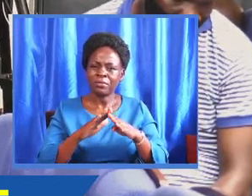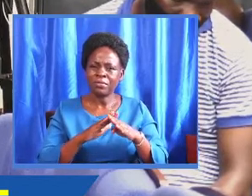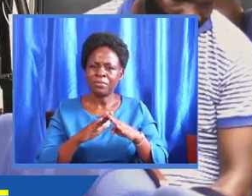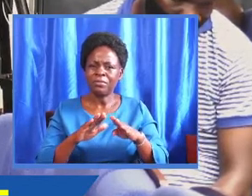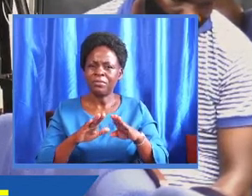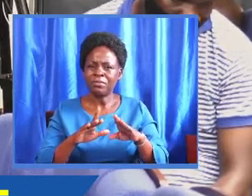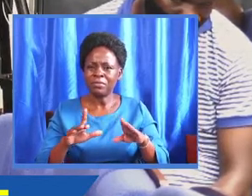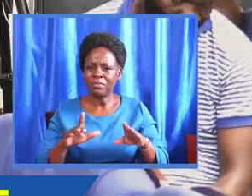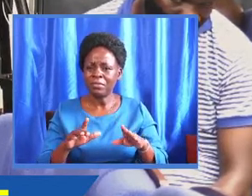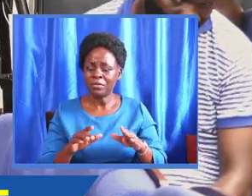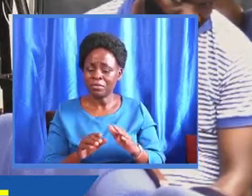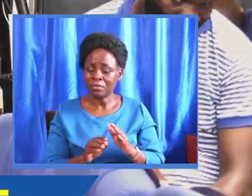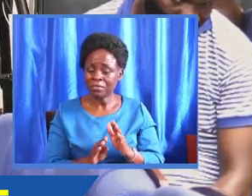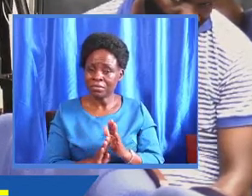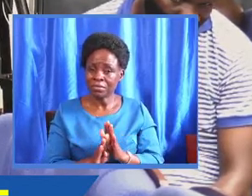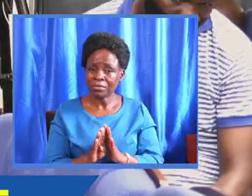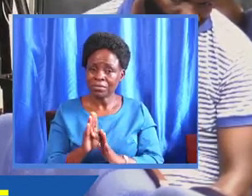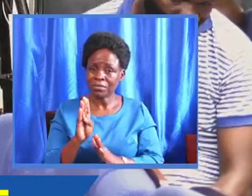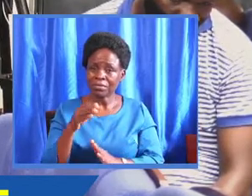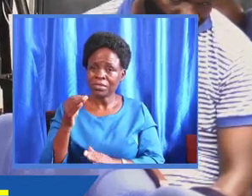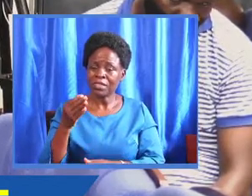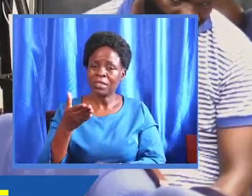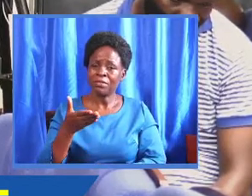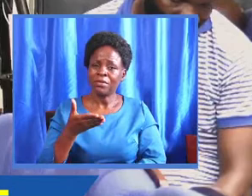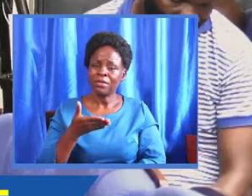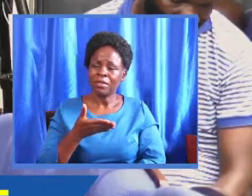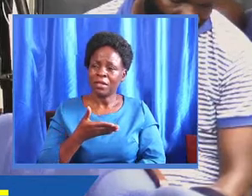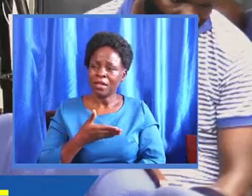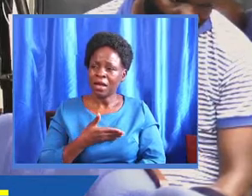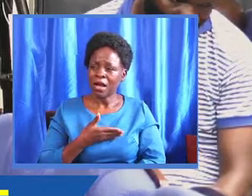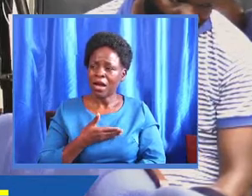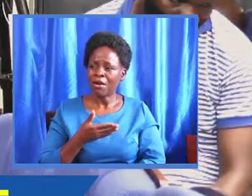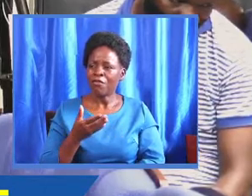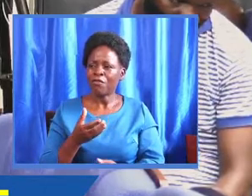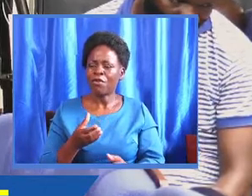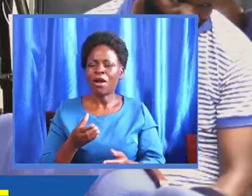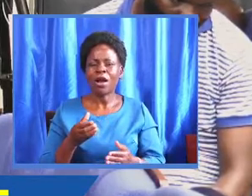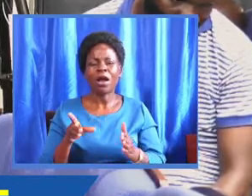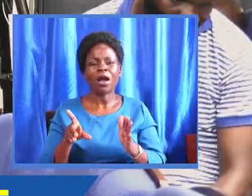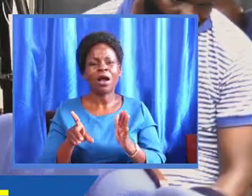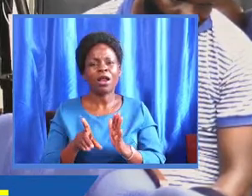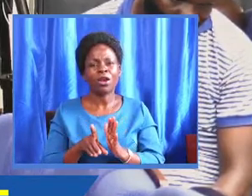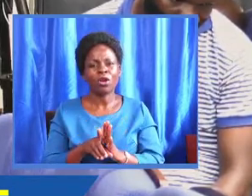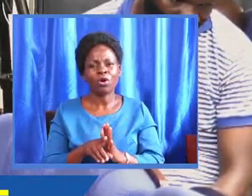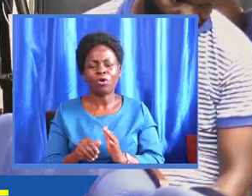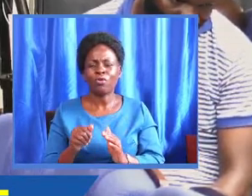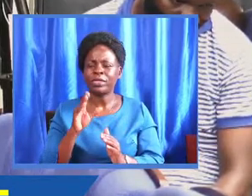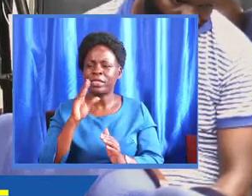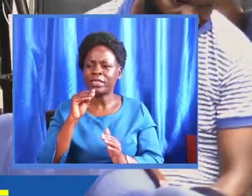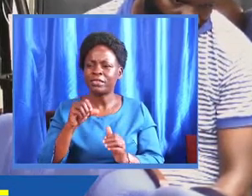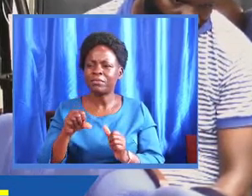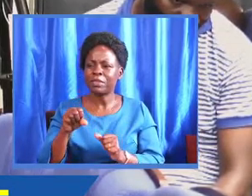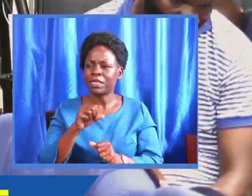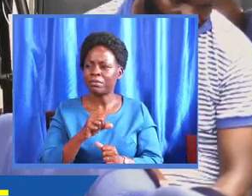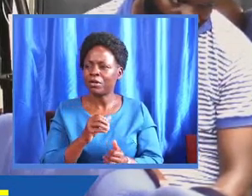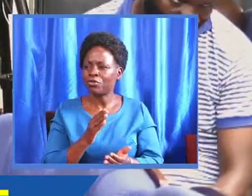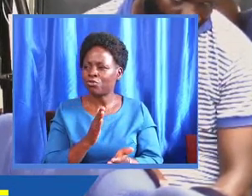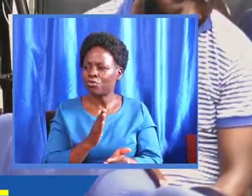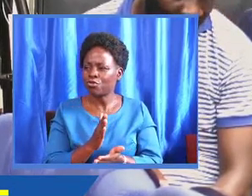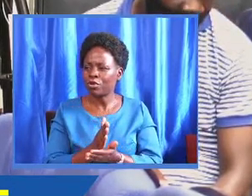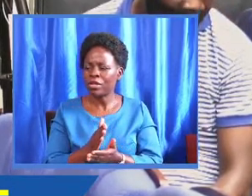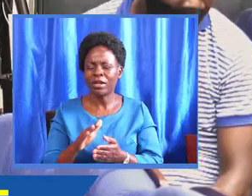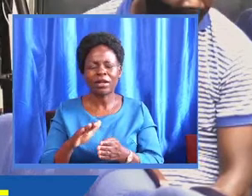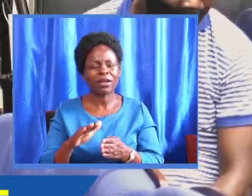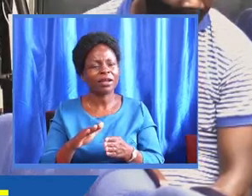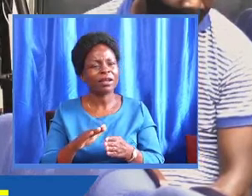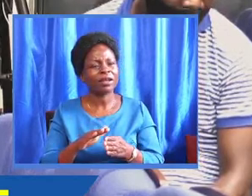to its potential if we still have a concept and a law that speaks about real estate investment